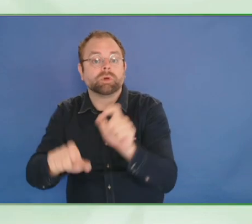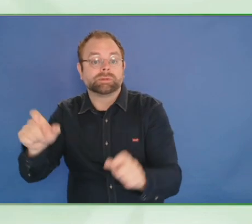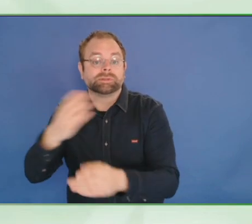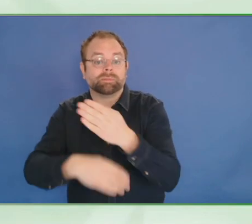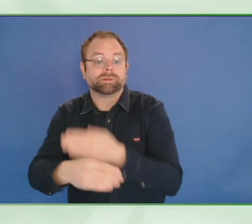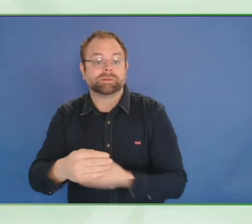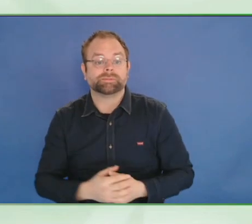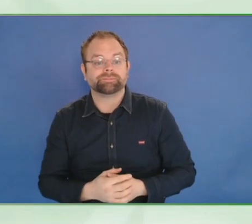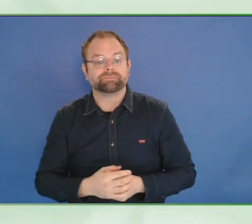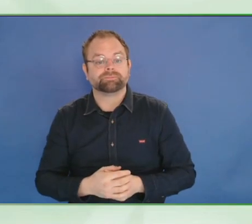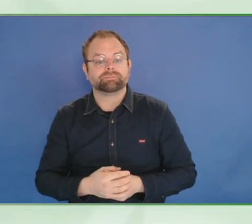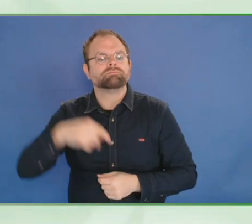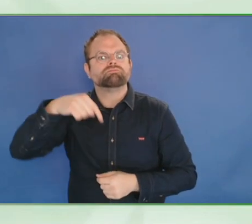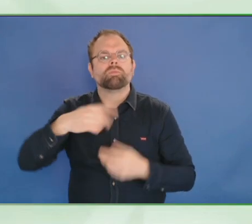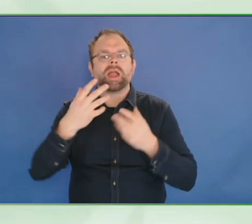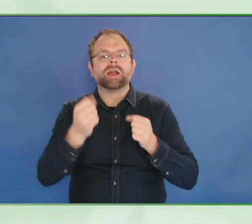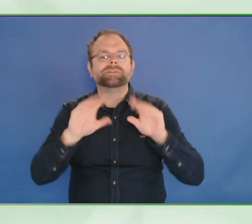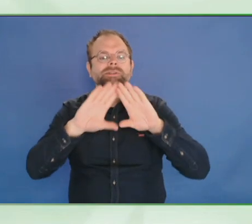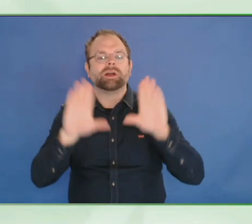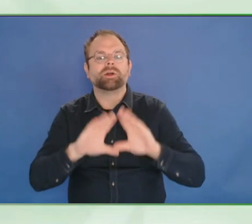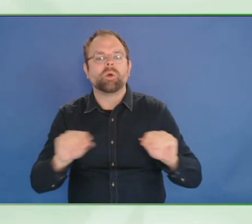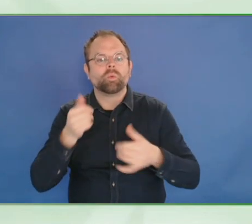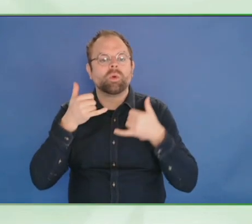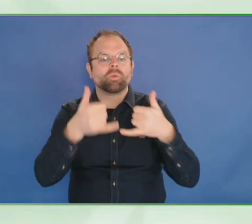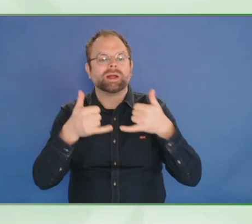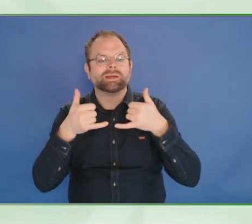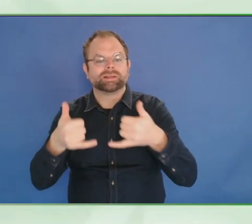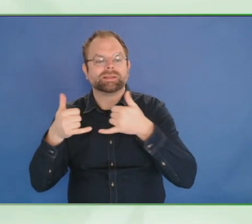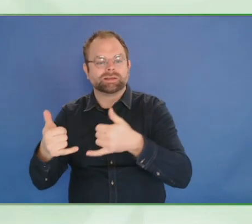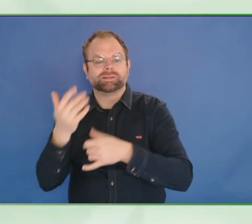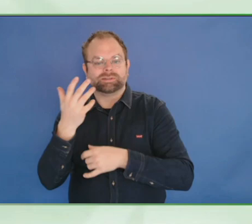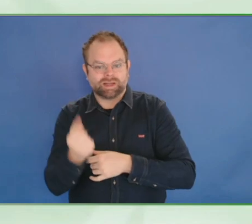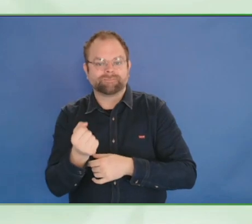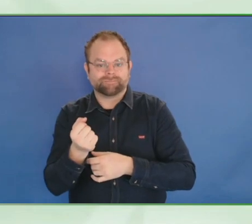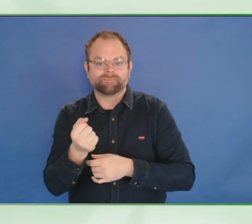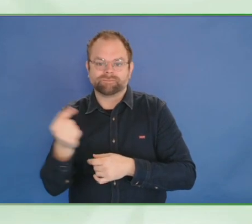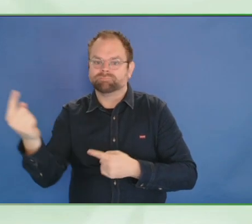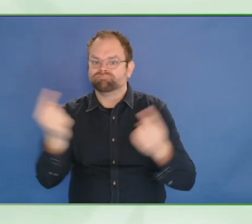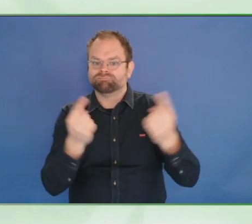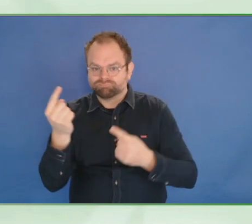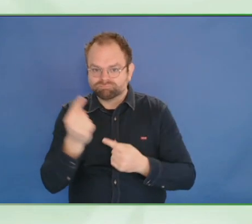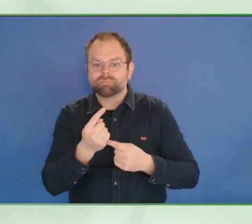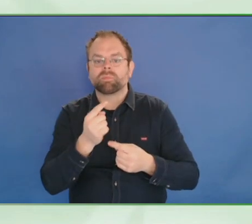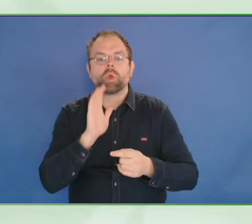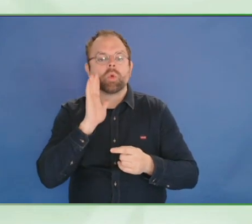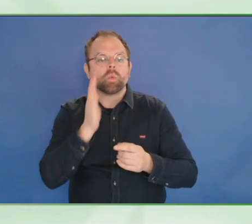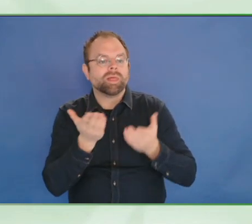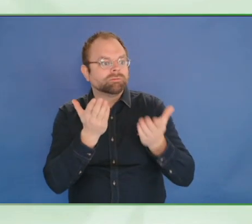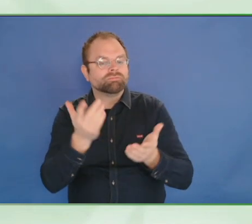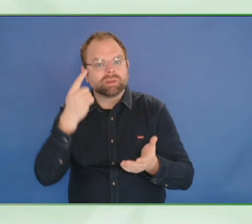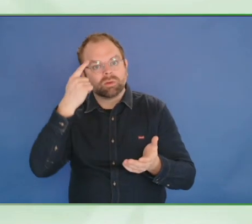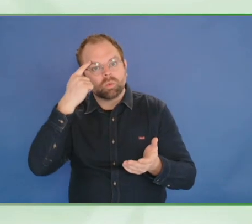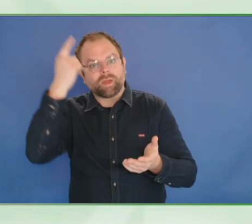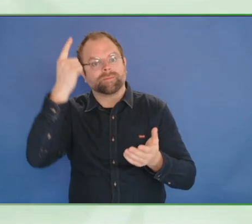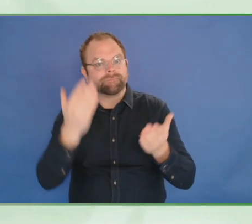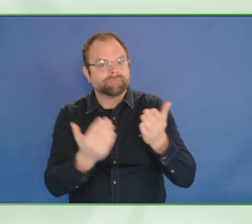achieving this, using a combination of tools, manuals, and unique coaching